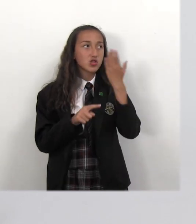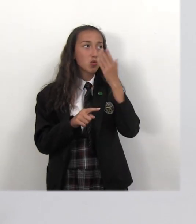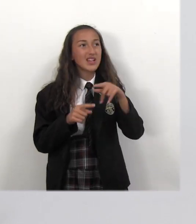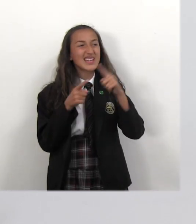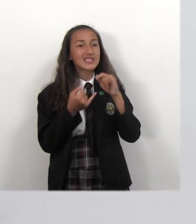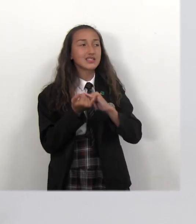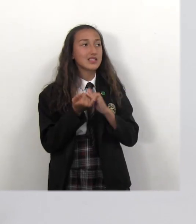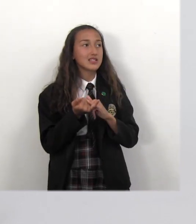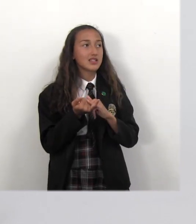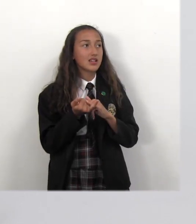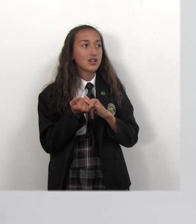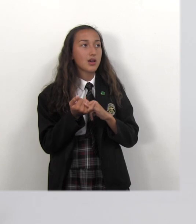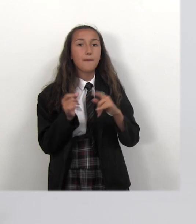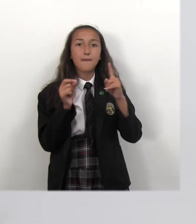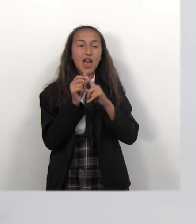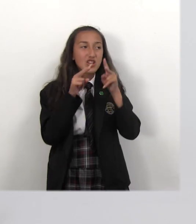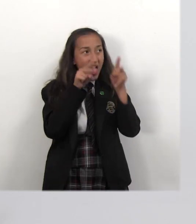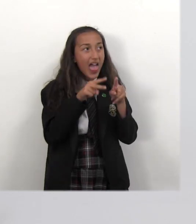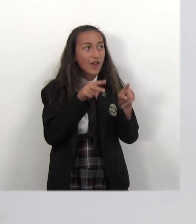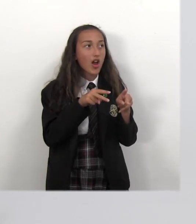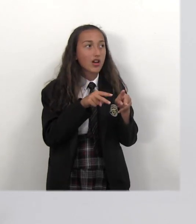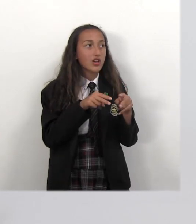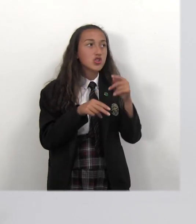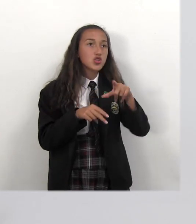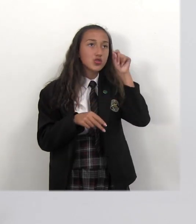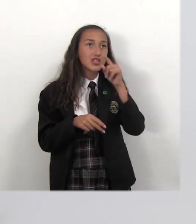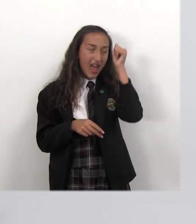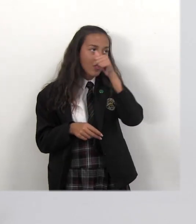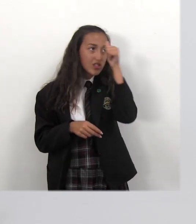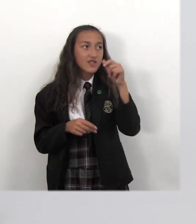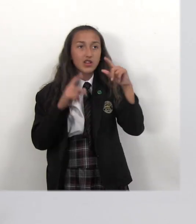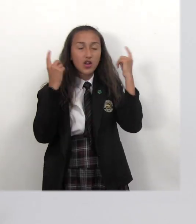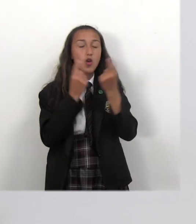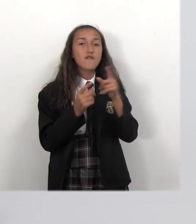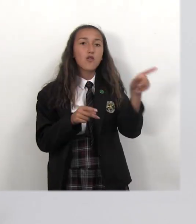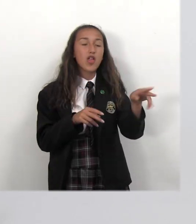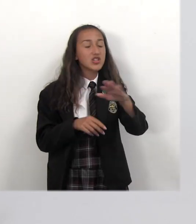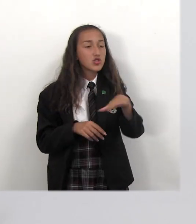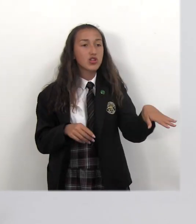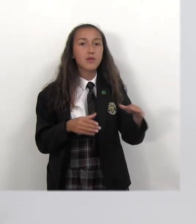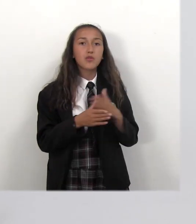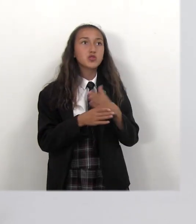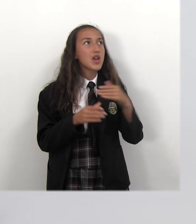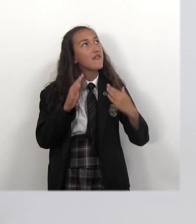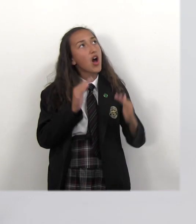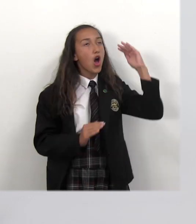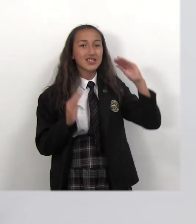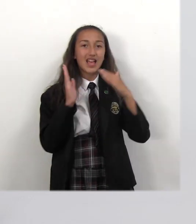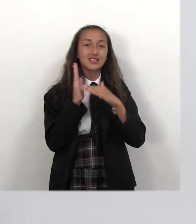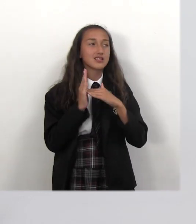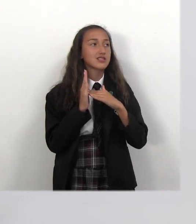East Sussex. Parents and carers choose St Catherine's College for their children because we have incredibly high